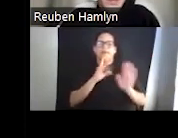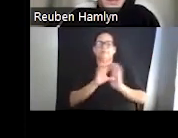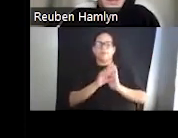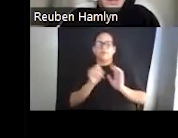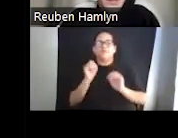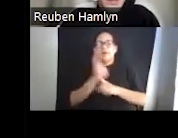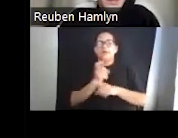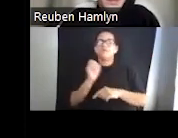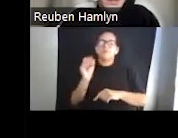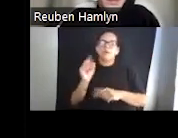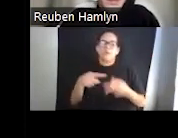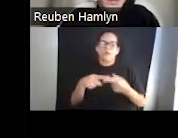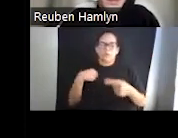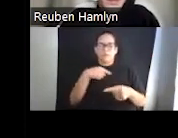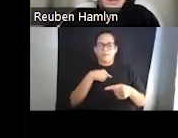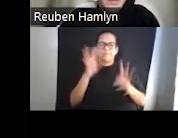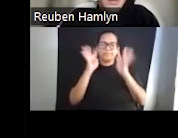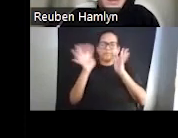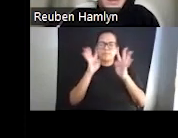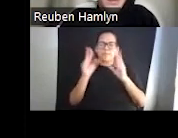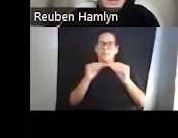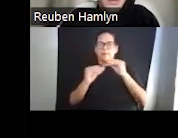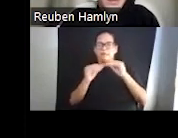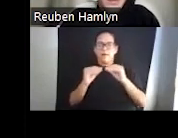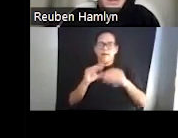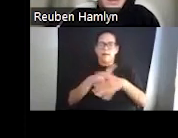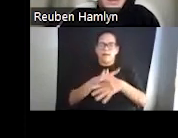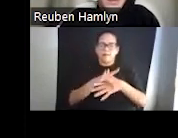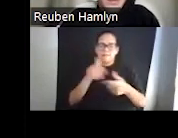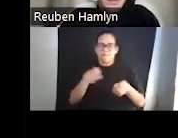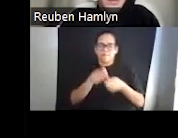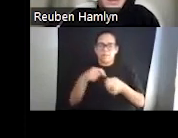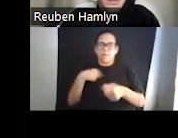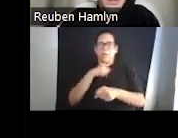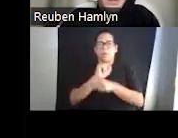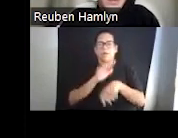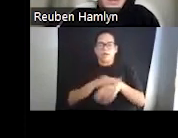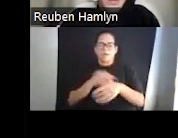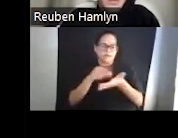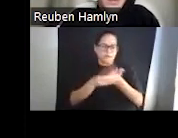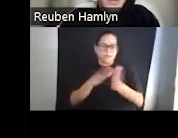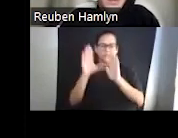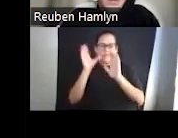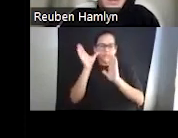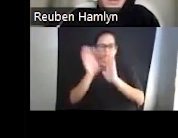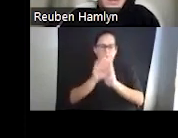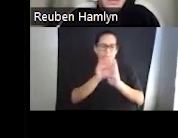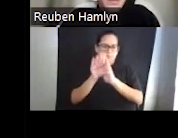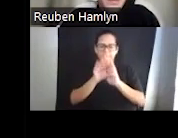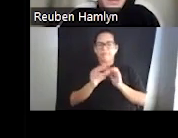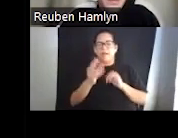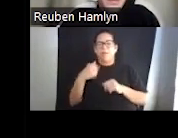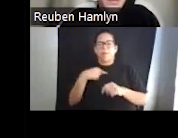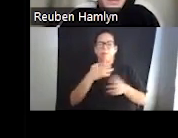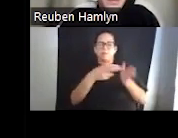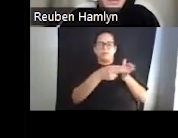when we are generating and modifying visual content, particularly we are working on documentary filmmaking, one of the things we wanted to